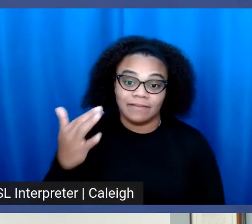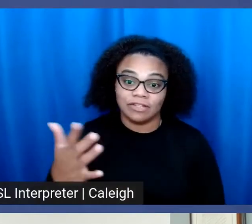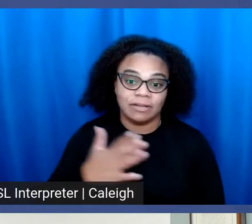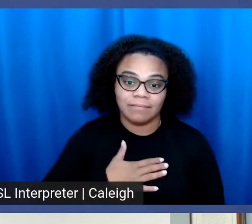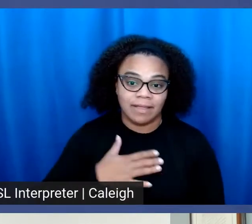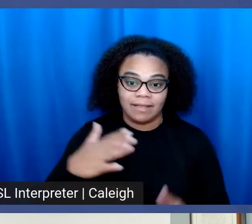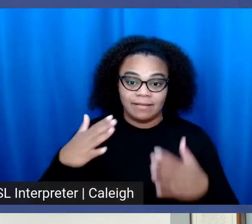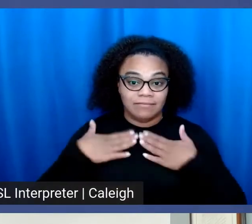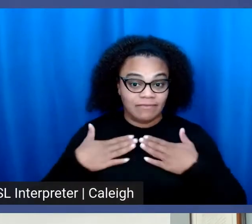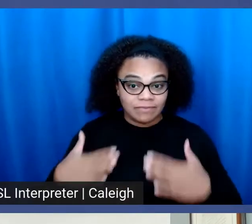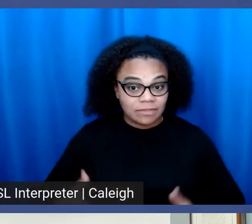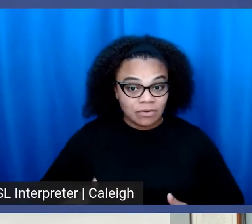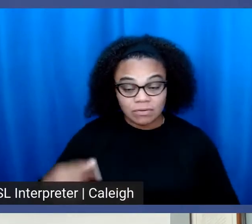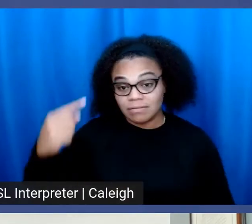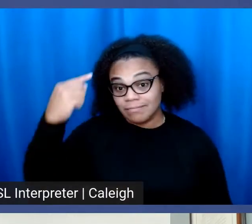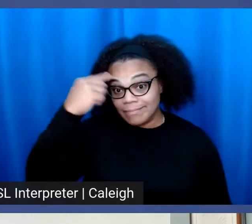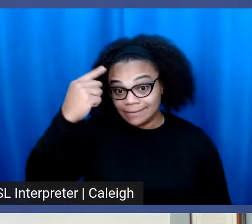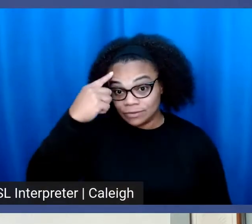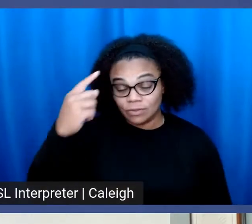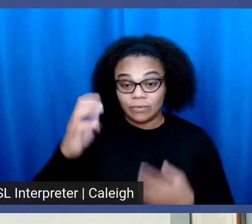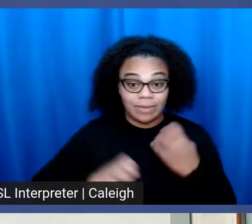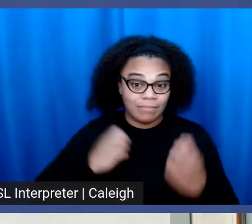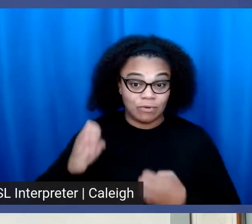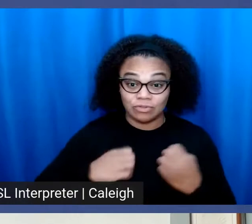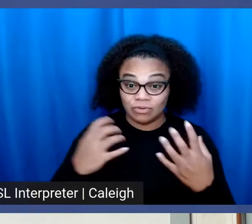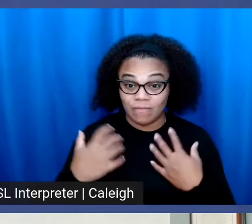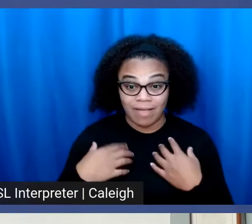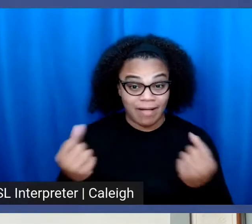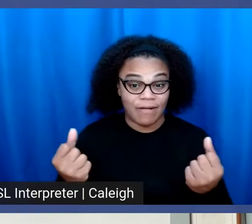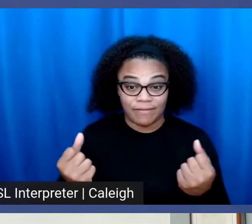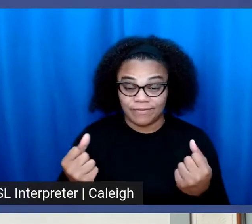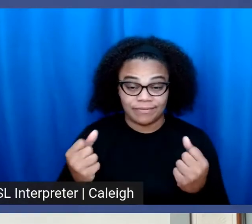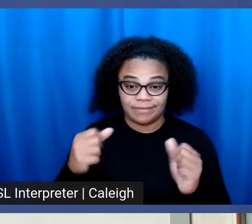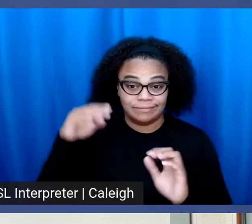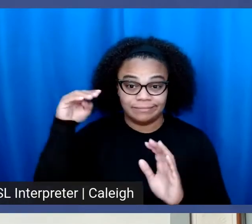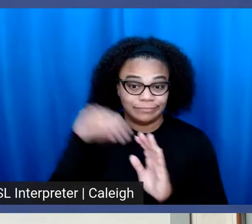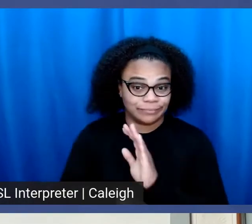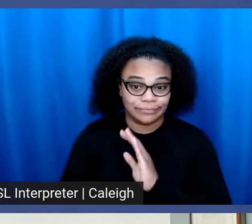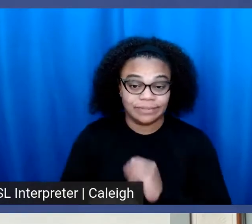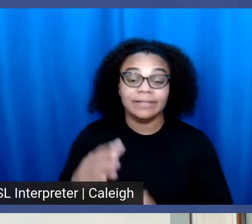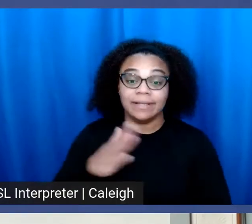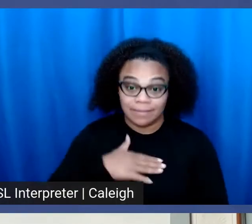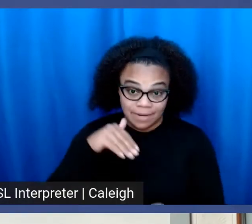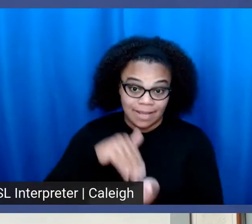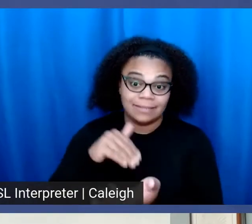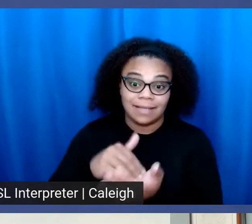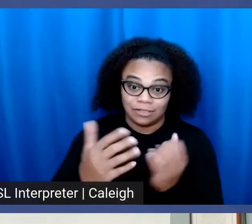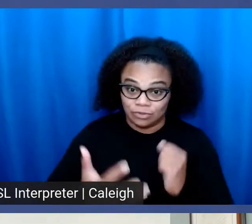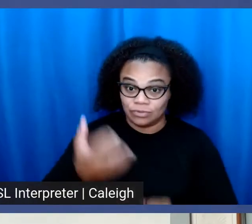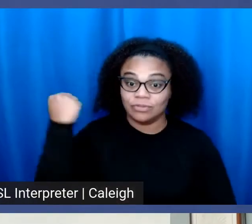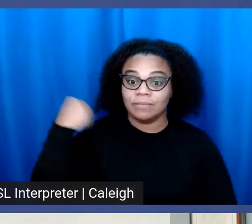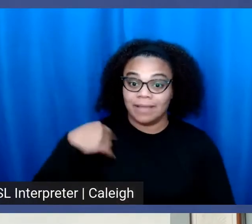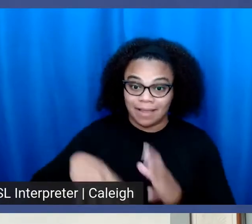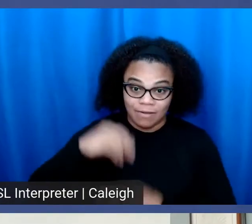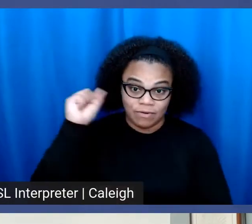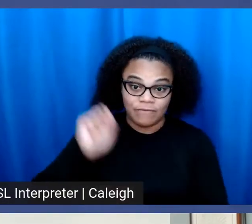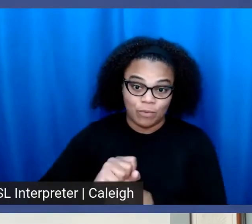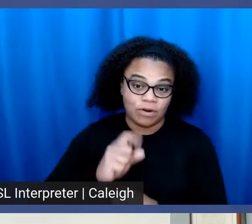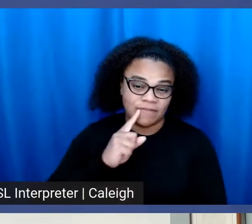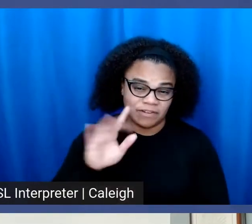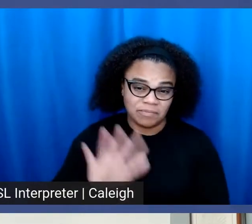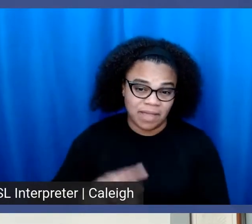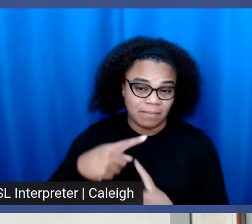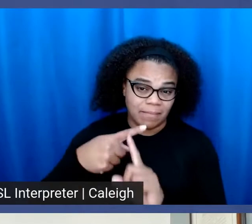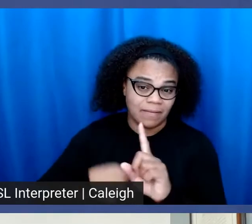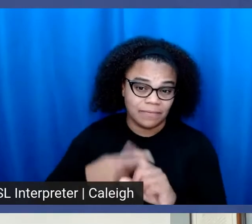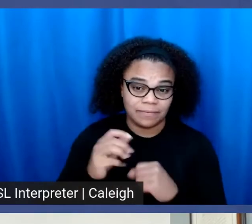and emotional health suffered. And my doctor pulled me out of the workplace for about a month. So you